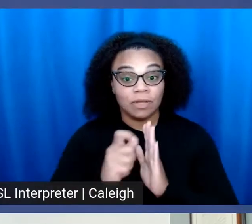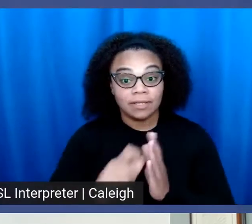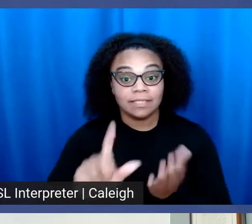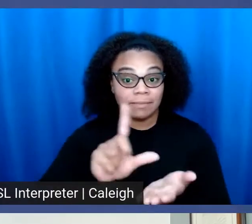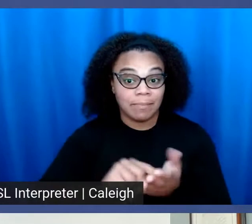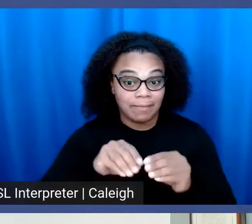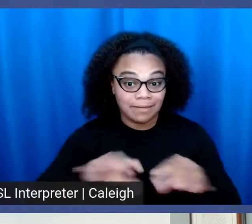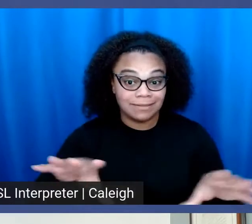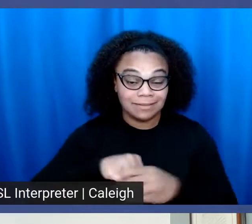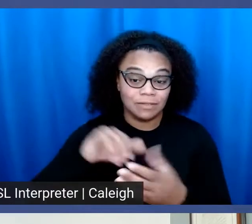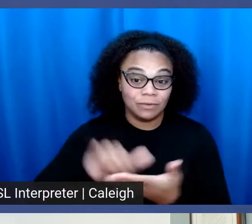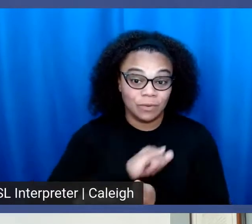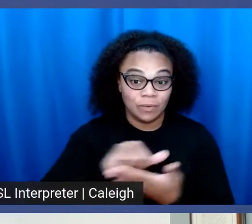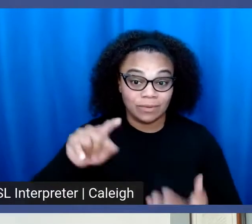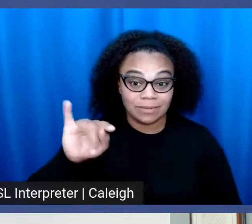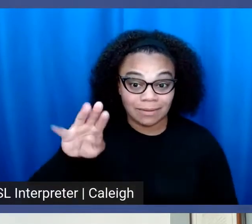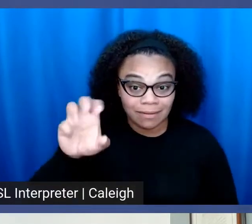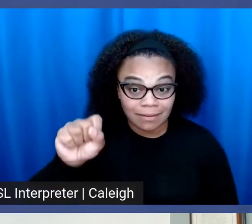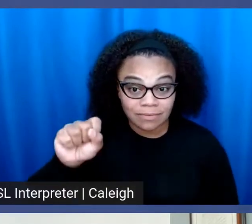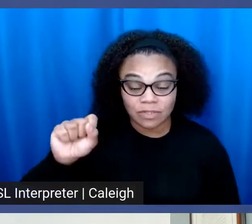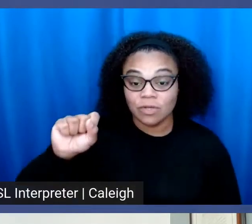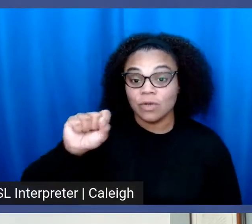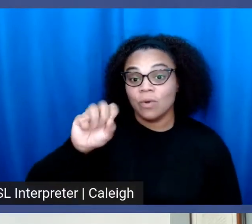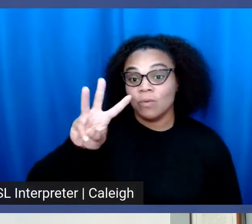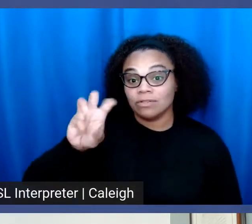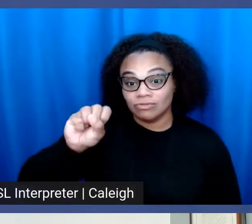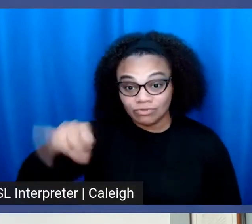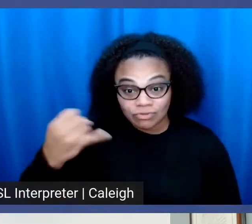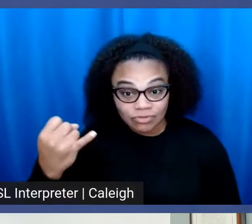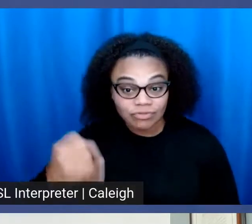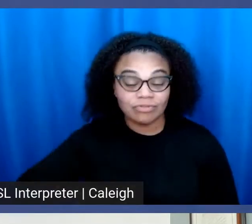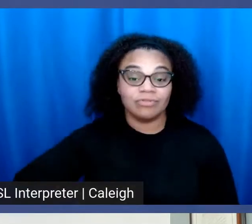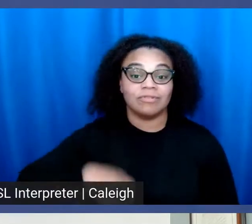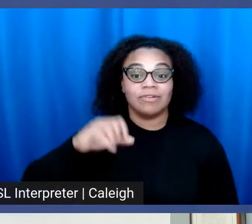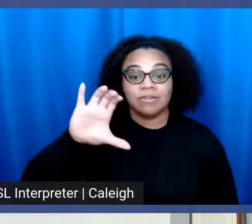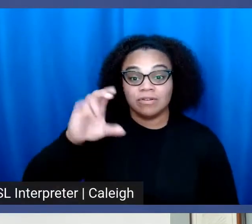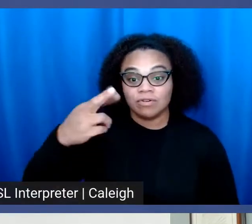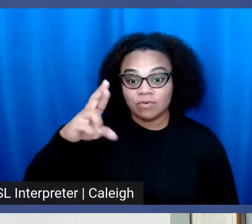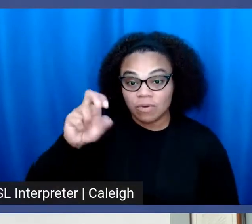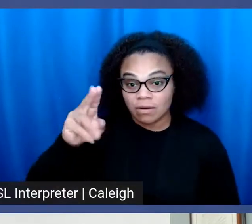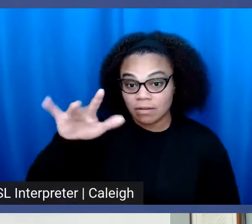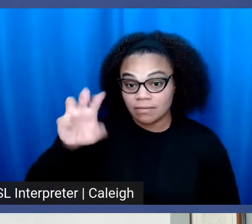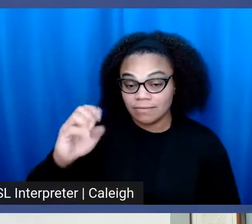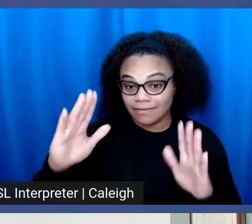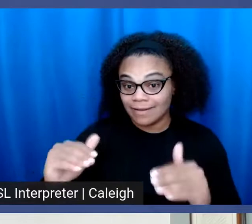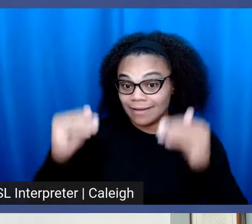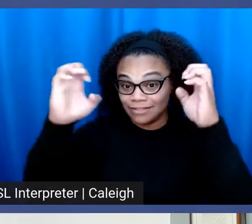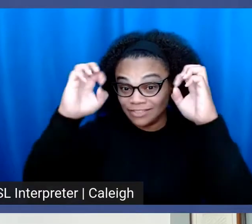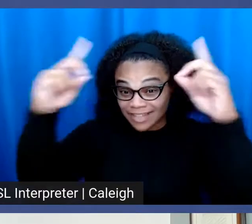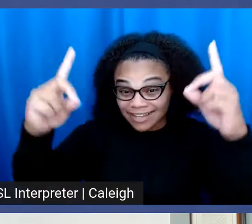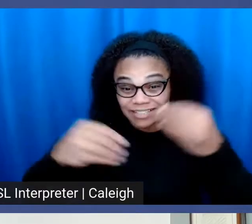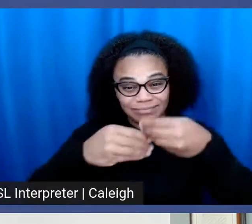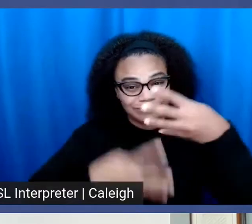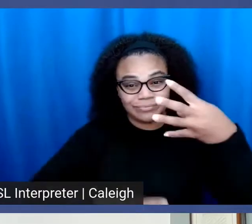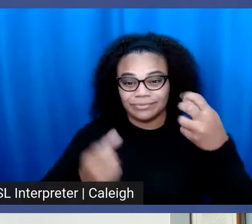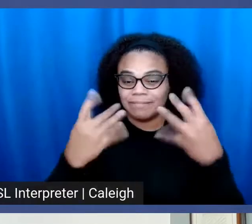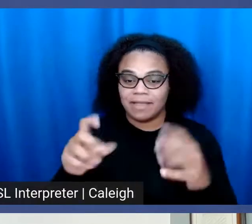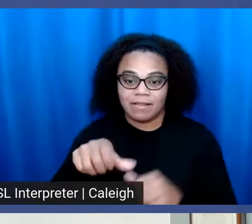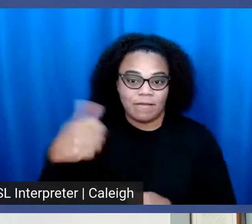Street Journal, The Washington Post, The Chronicle of Higher Education, and many other outlets.